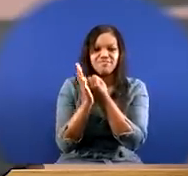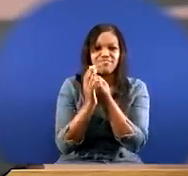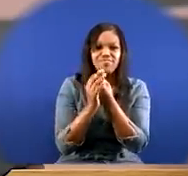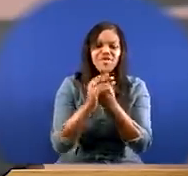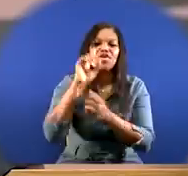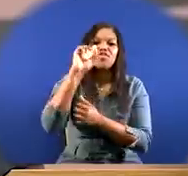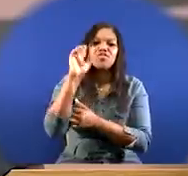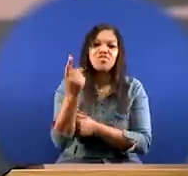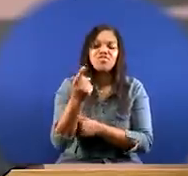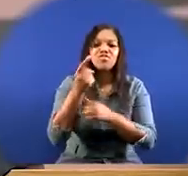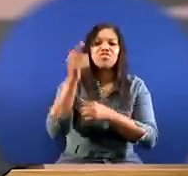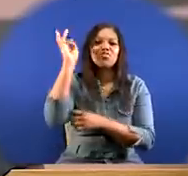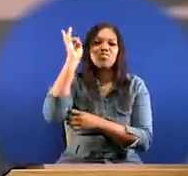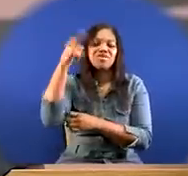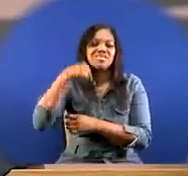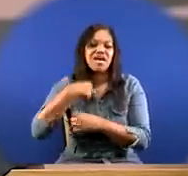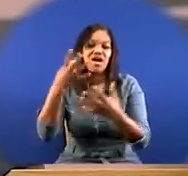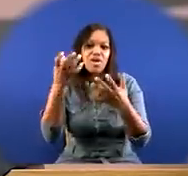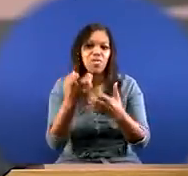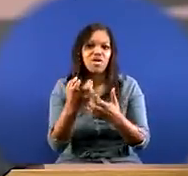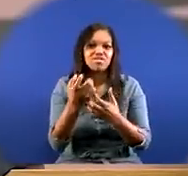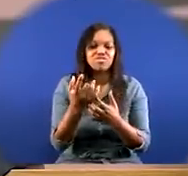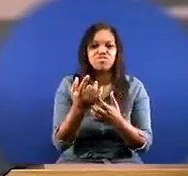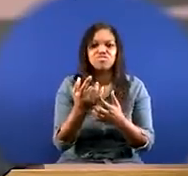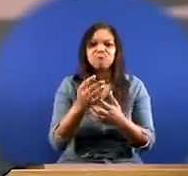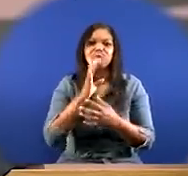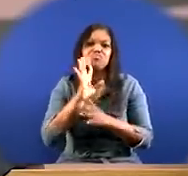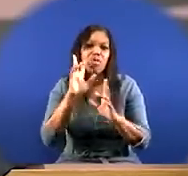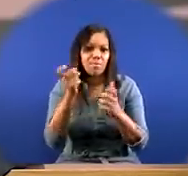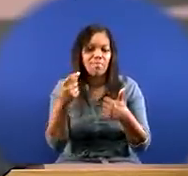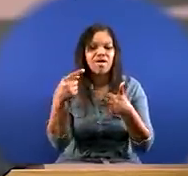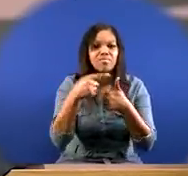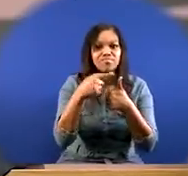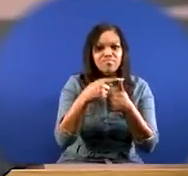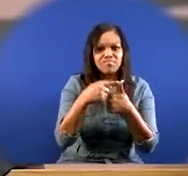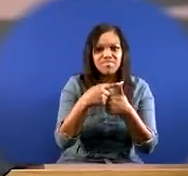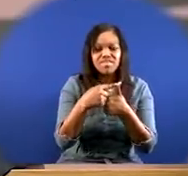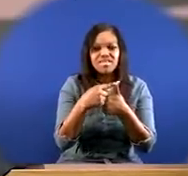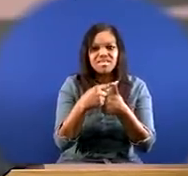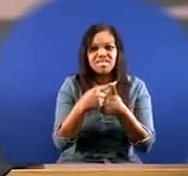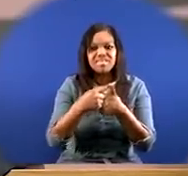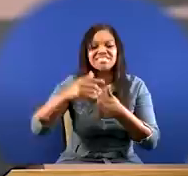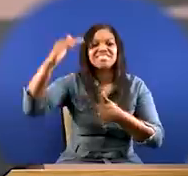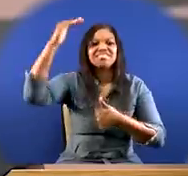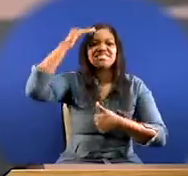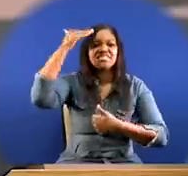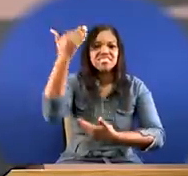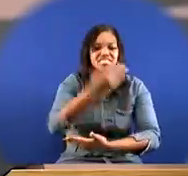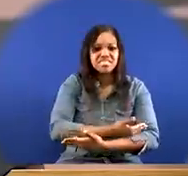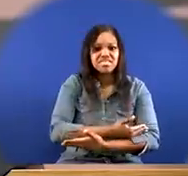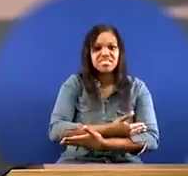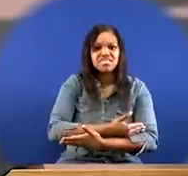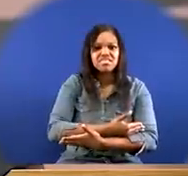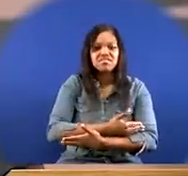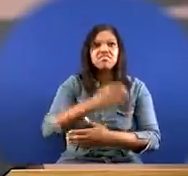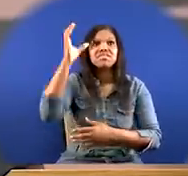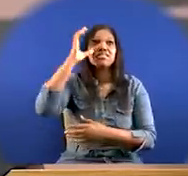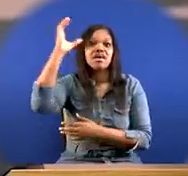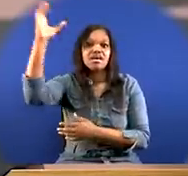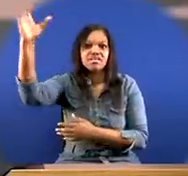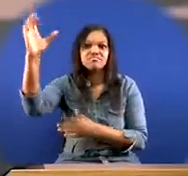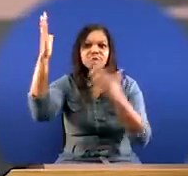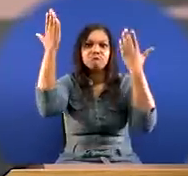The first witness I want to call to the stand is the sun darkened.